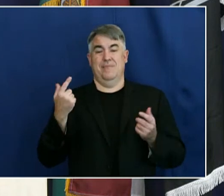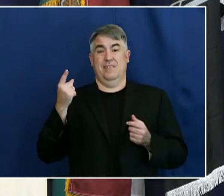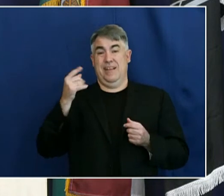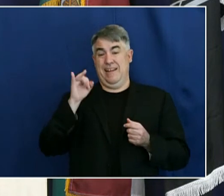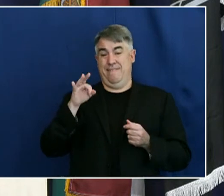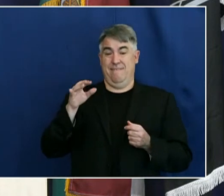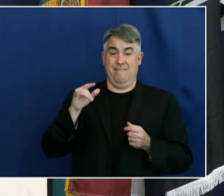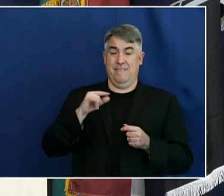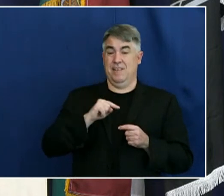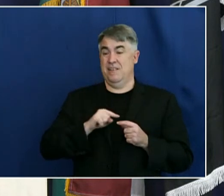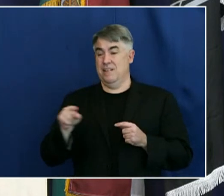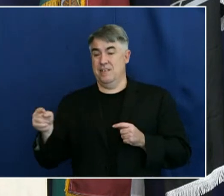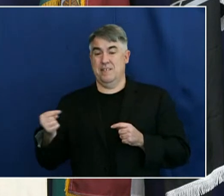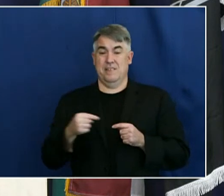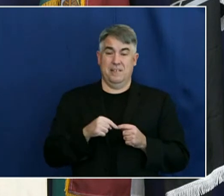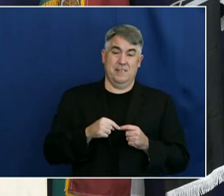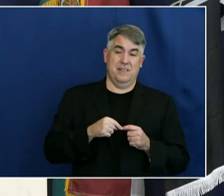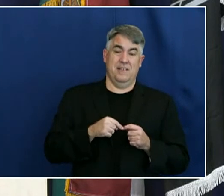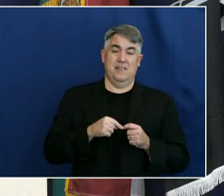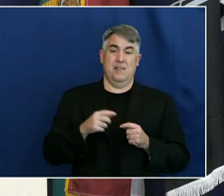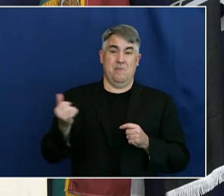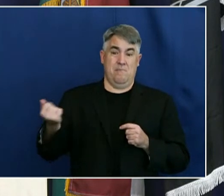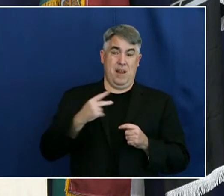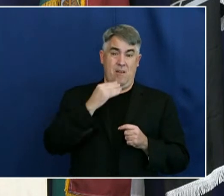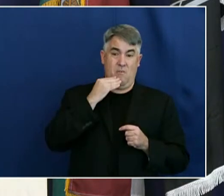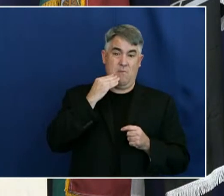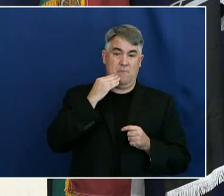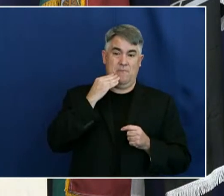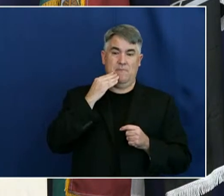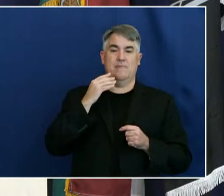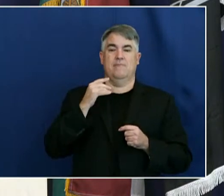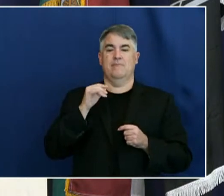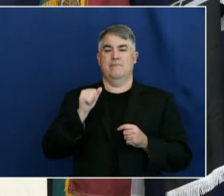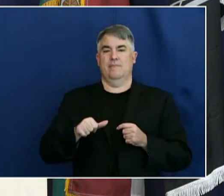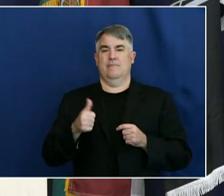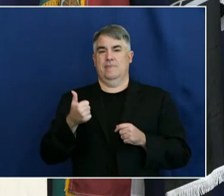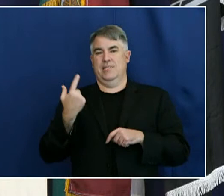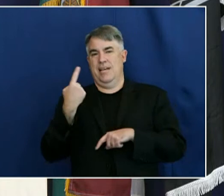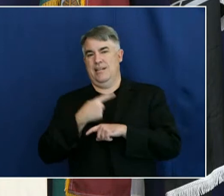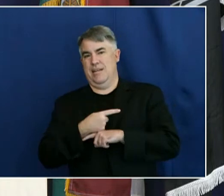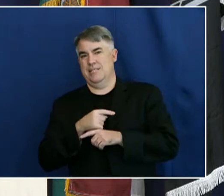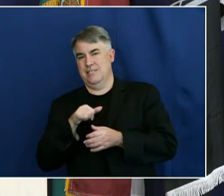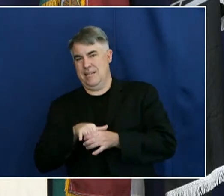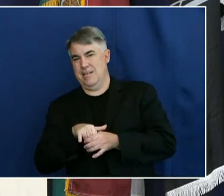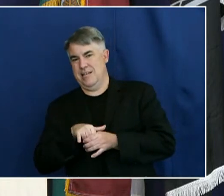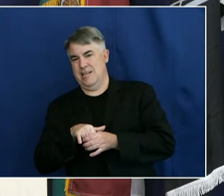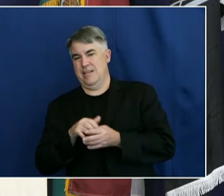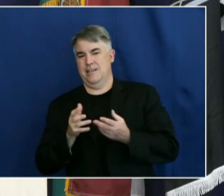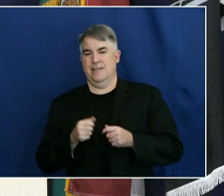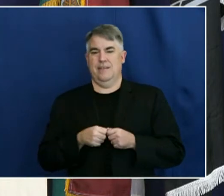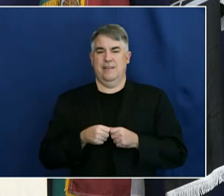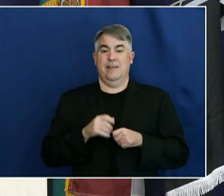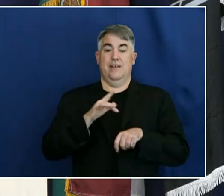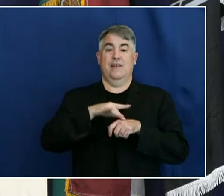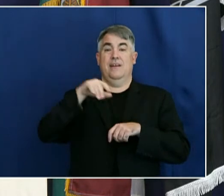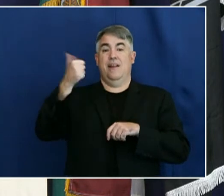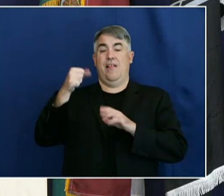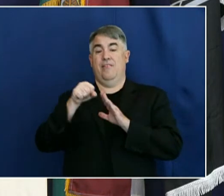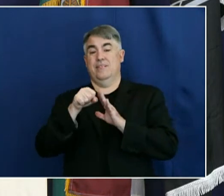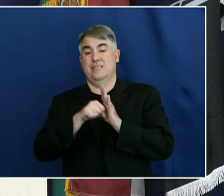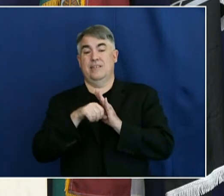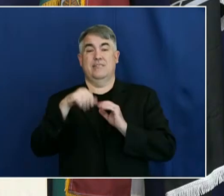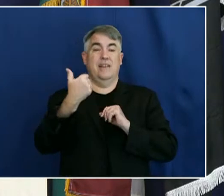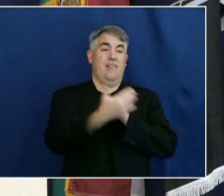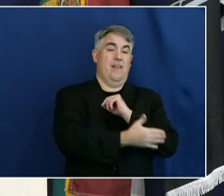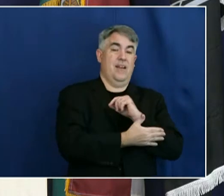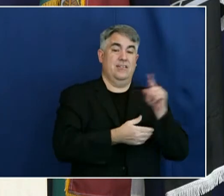10 days if they do travel to another state or country. And we can send you a copy of that. So in San Diego, we don't have anything additive